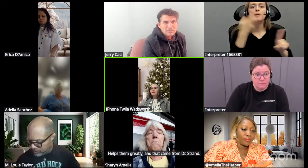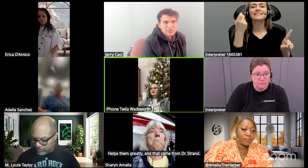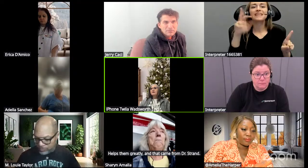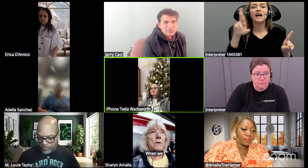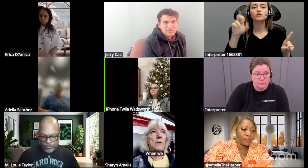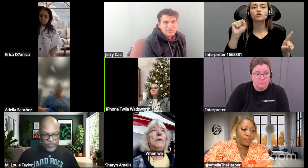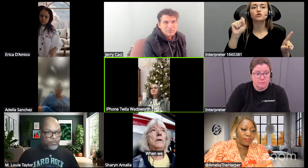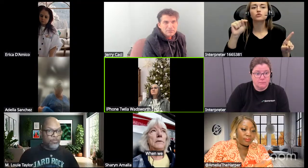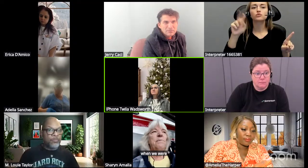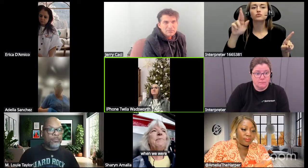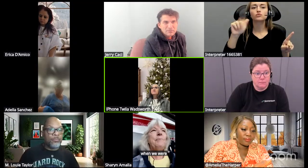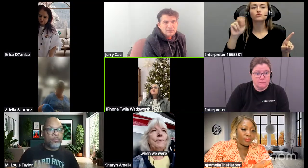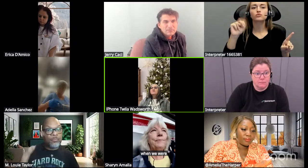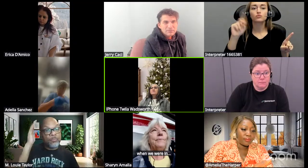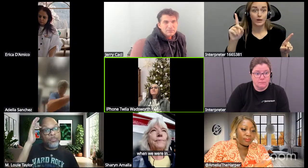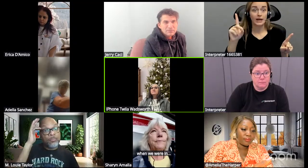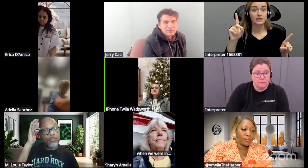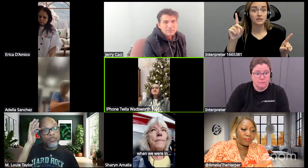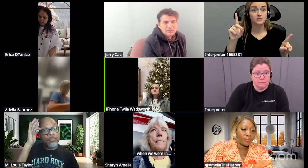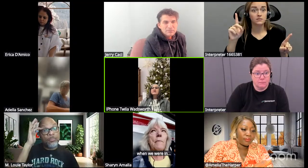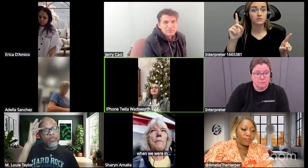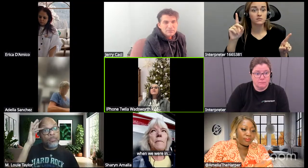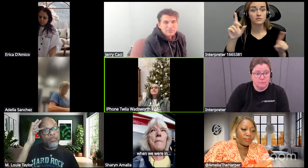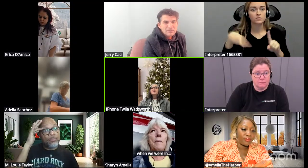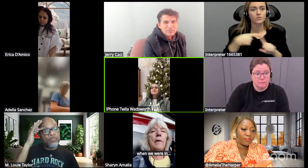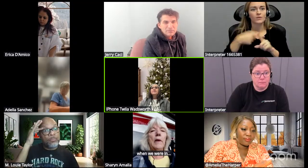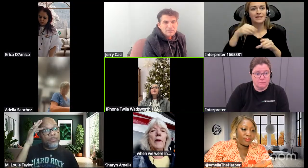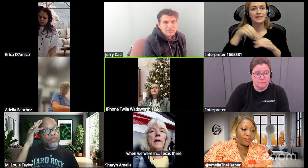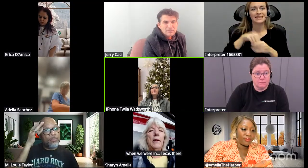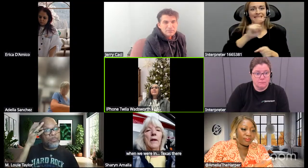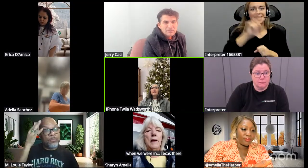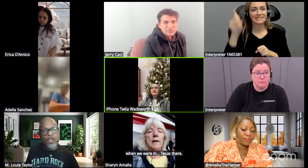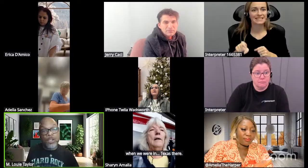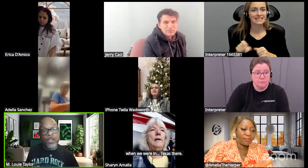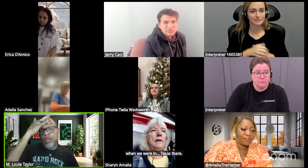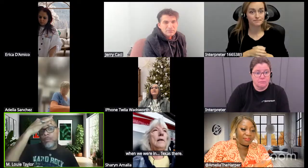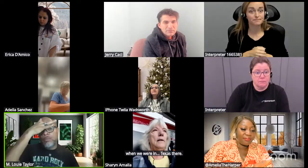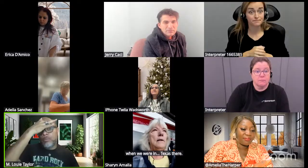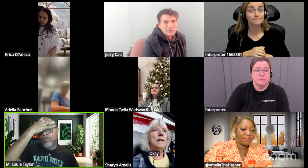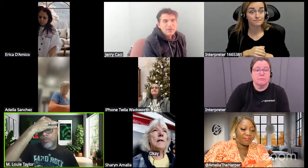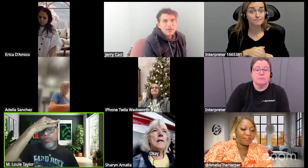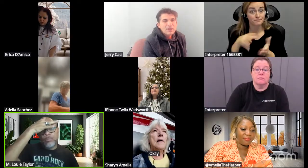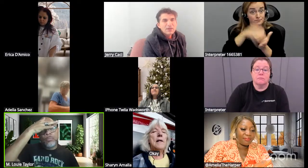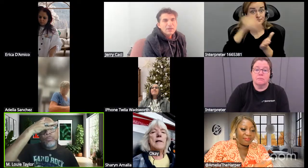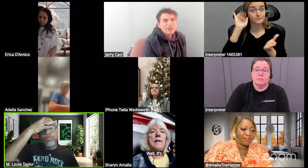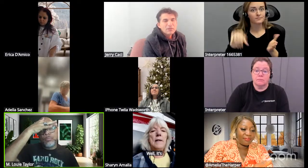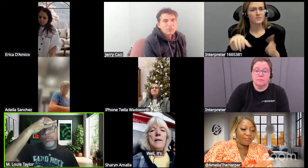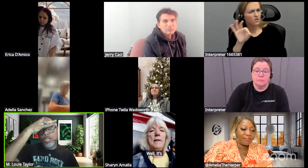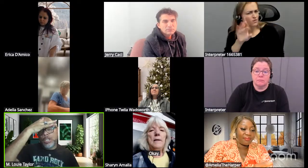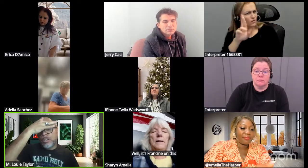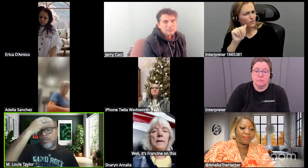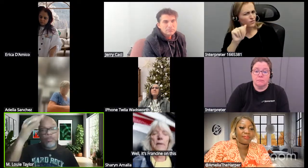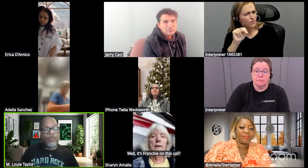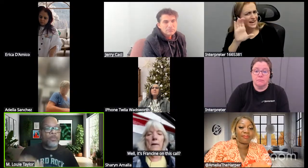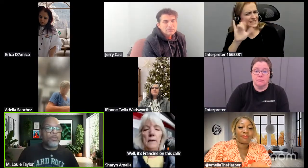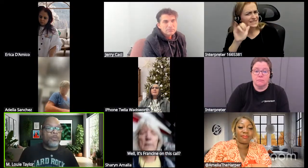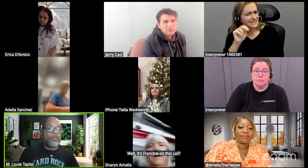were in Texas there. Okay. Well, is Francine on this call? She